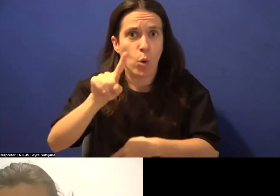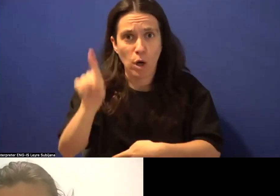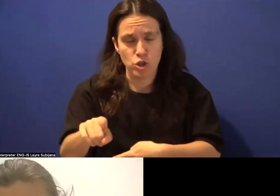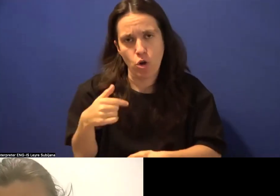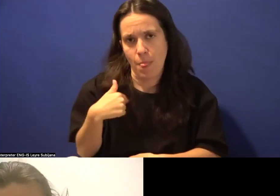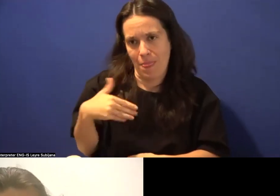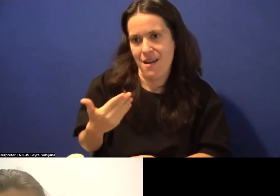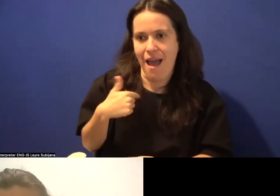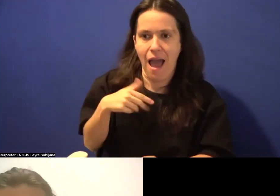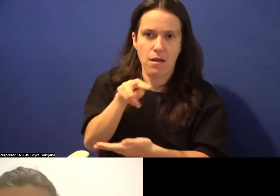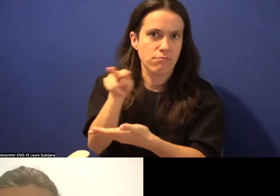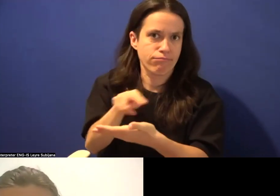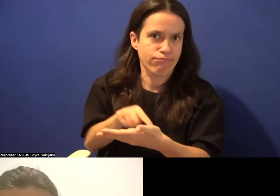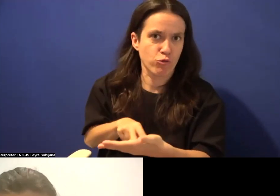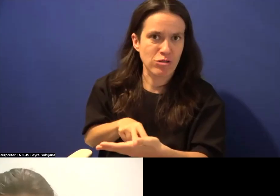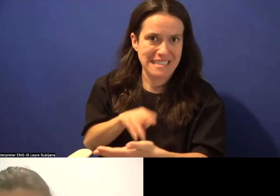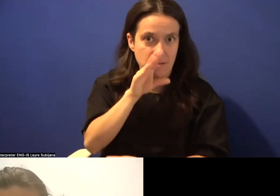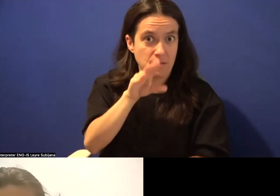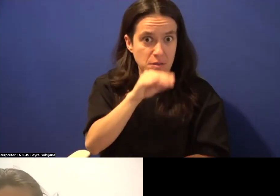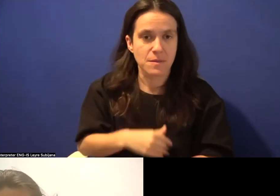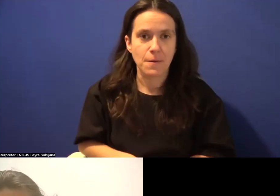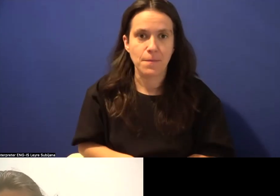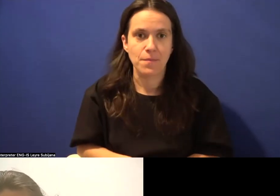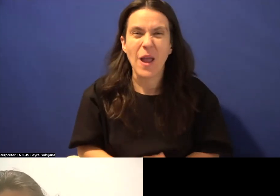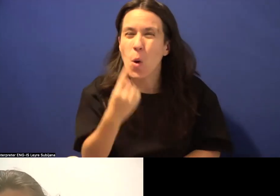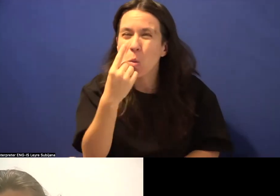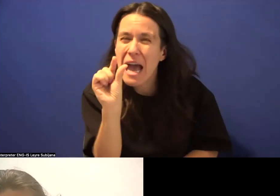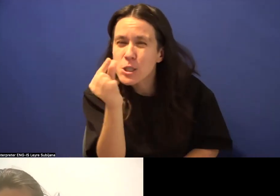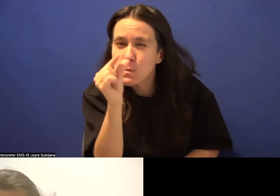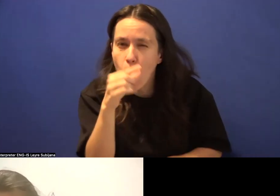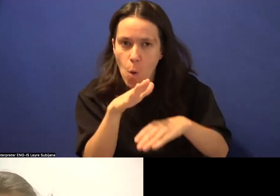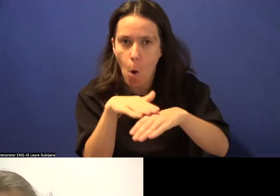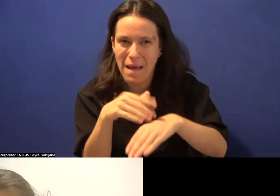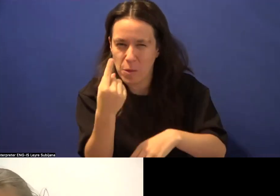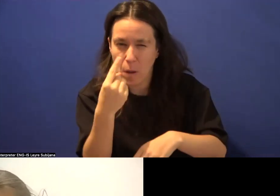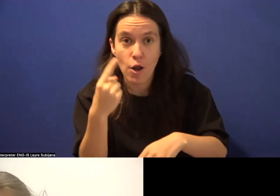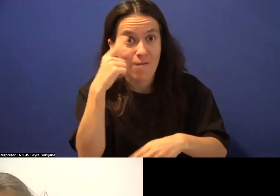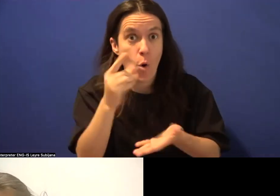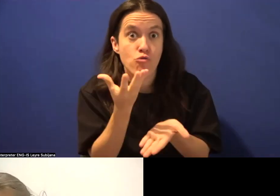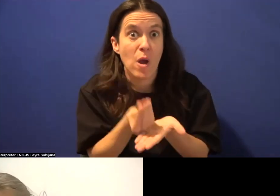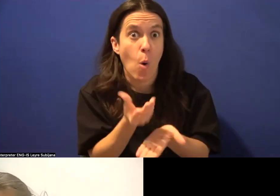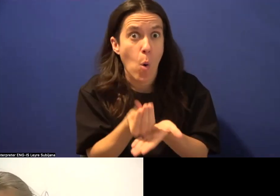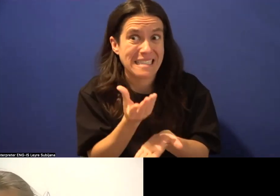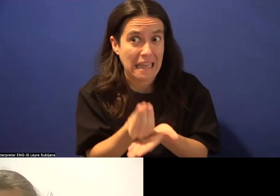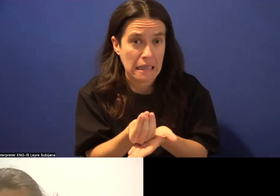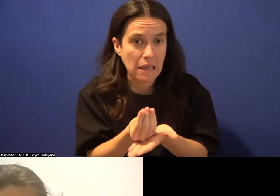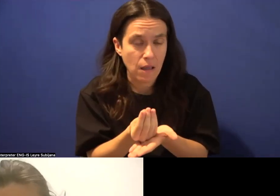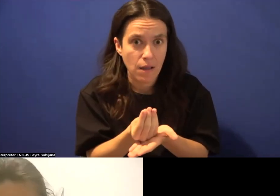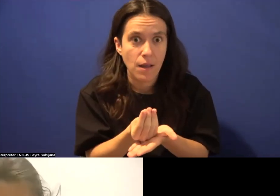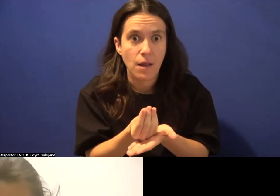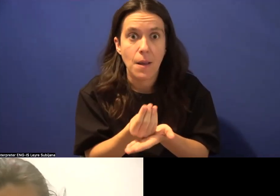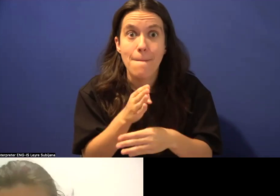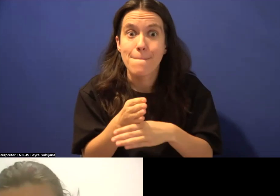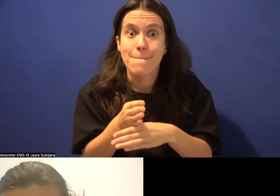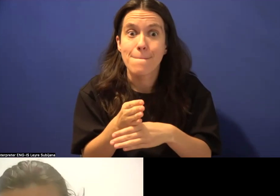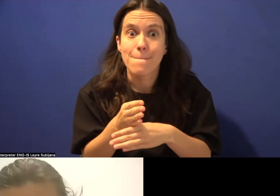to speak it up. One small comment for the recording. Uh,